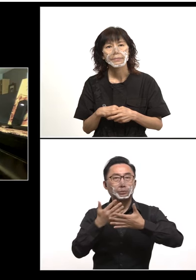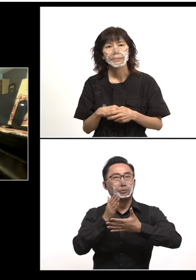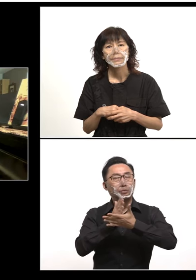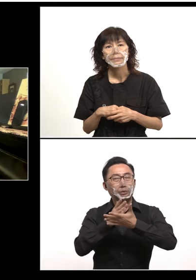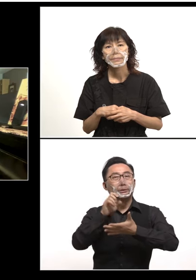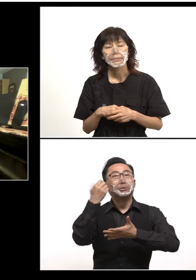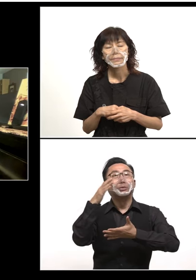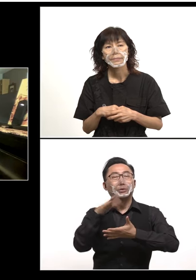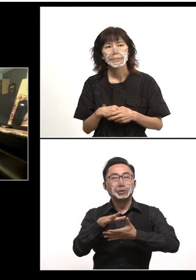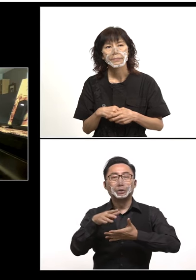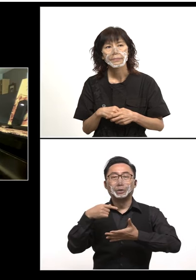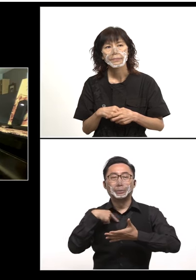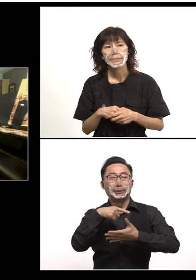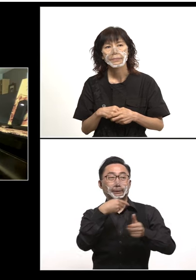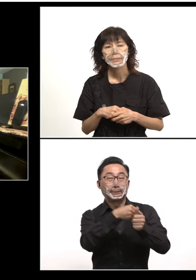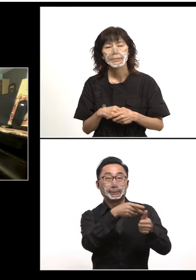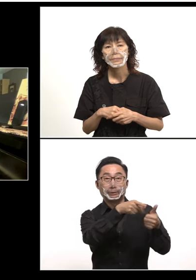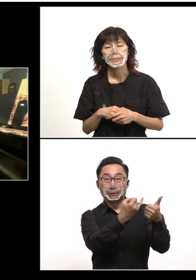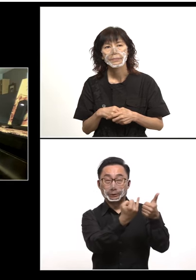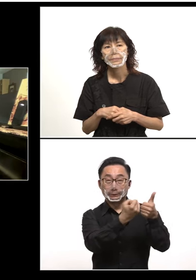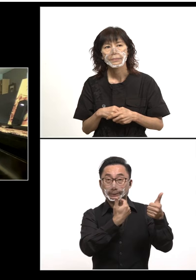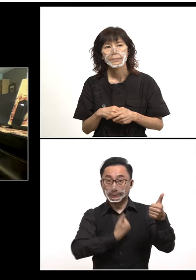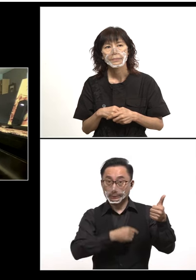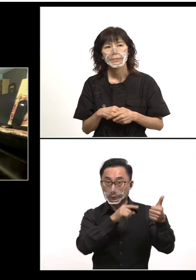learn. Because